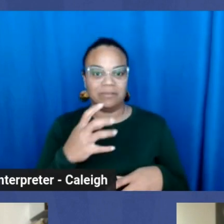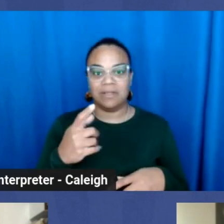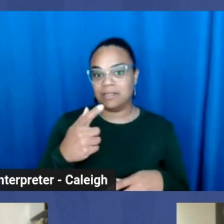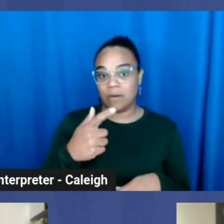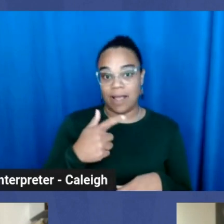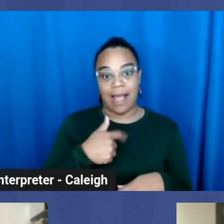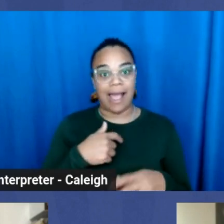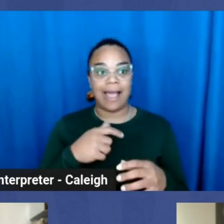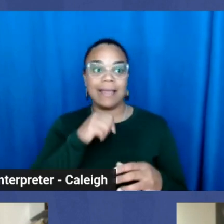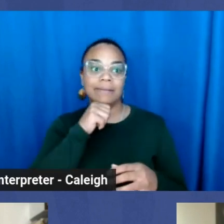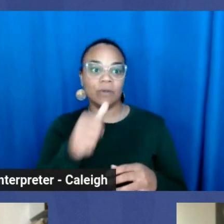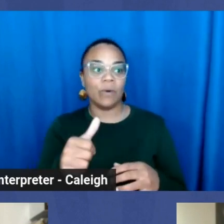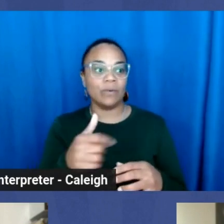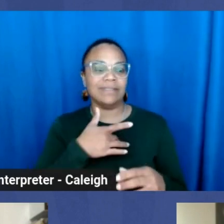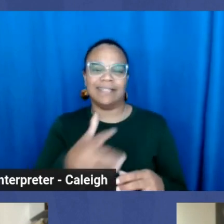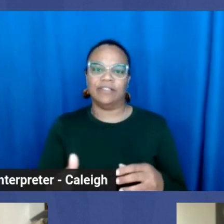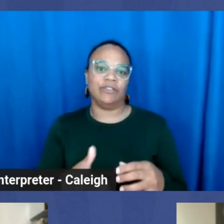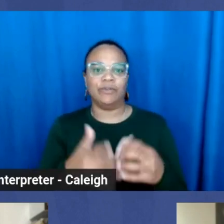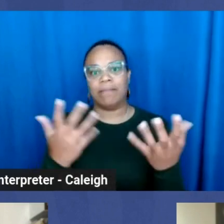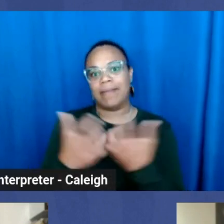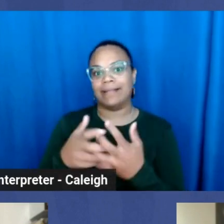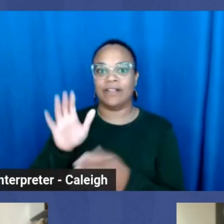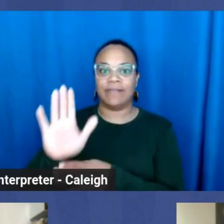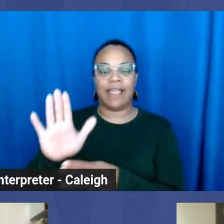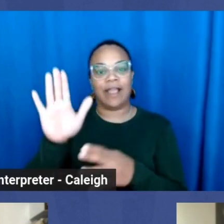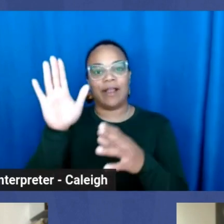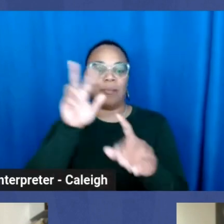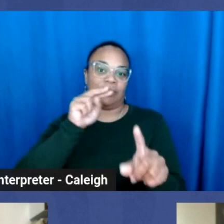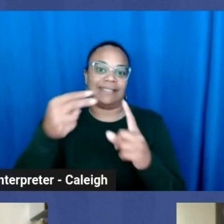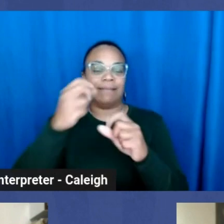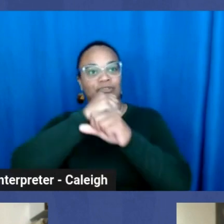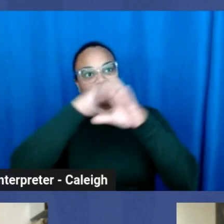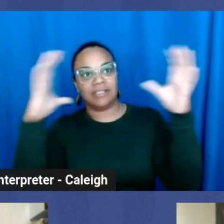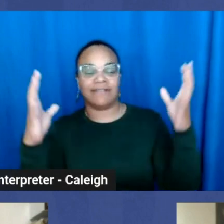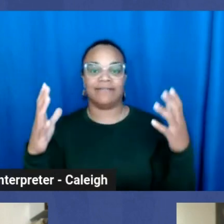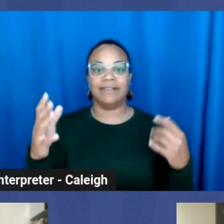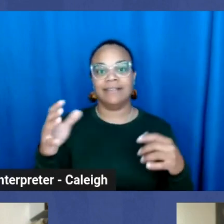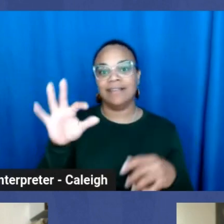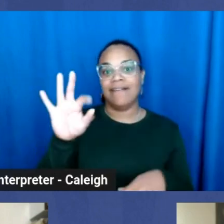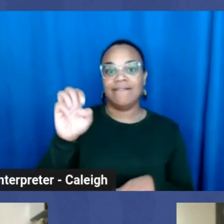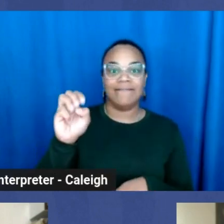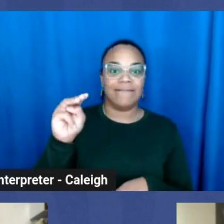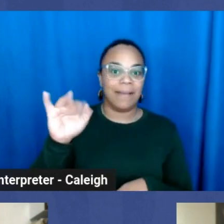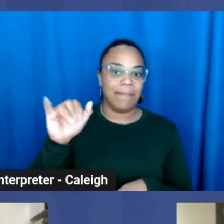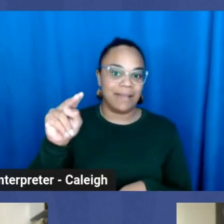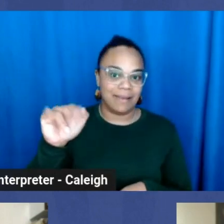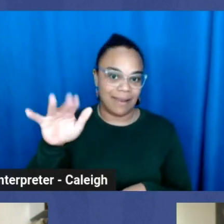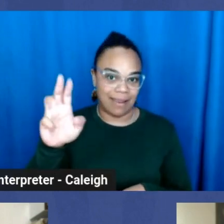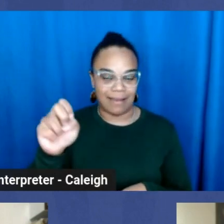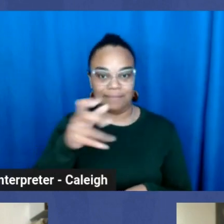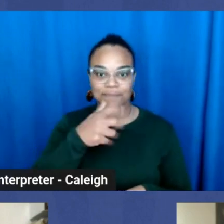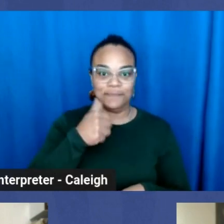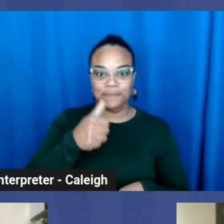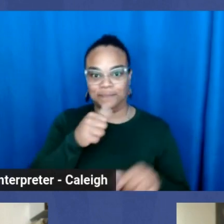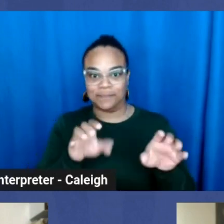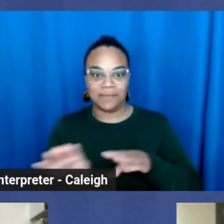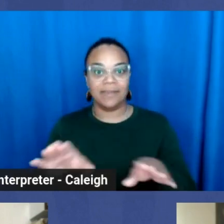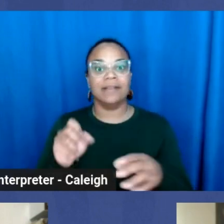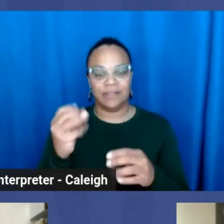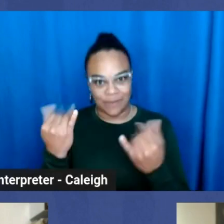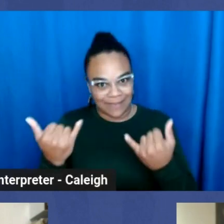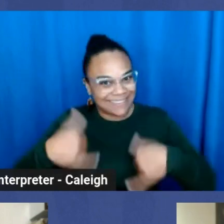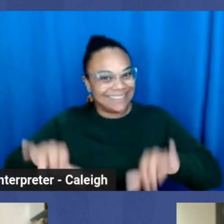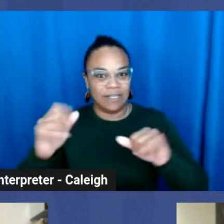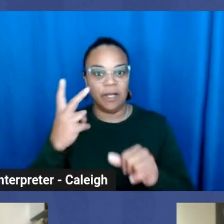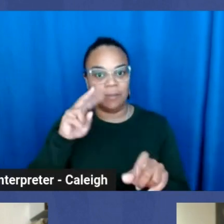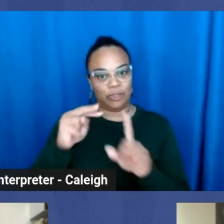to hyperfemininity at my institution, I'm also being seen as problematic. There's censorship in all different